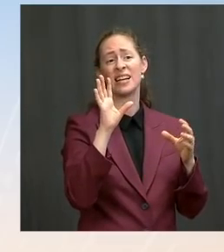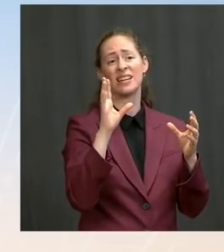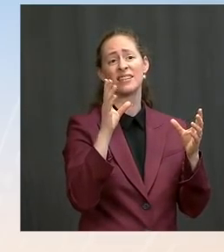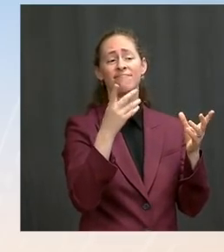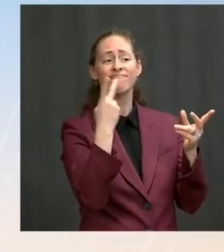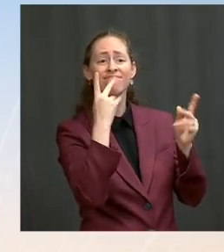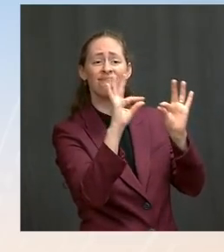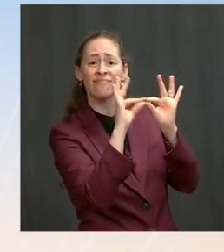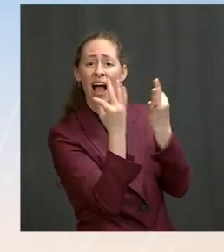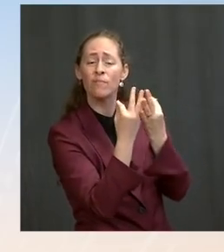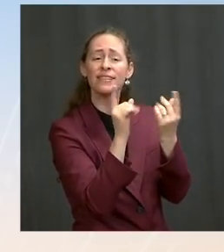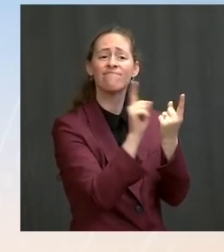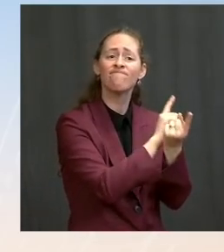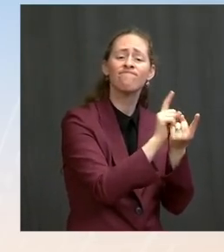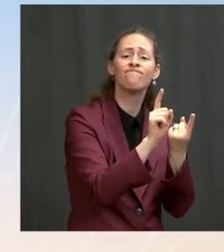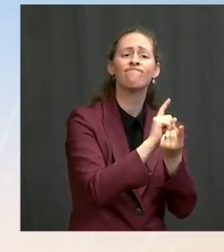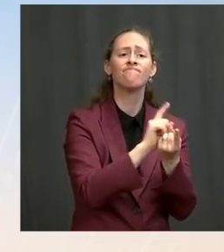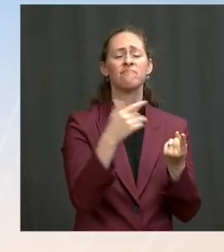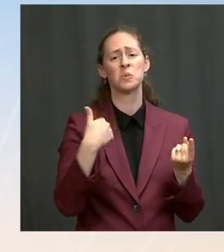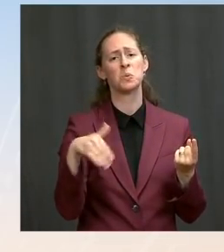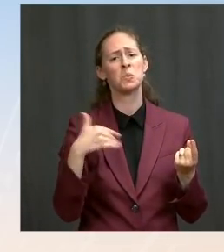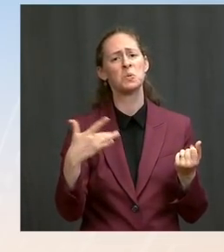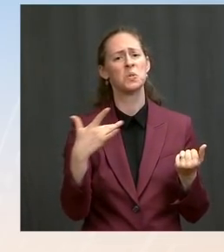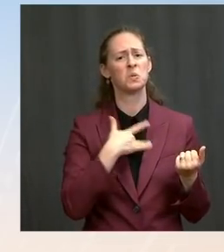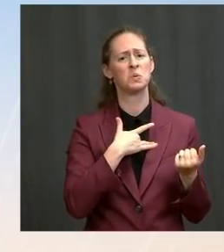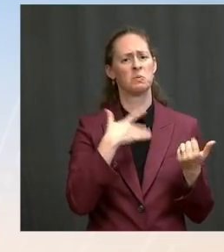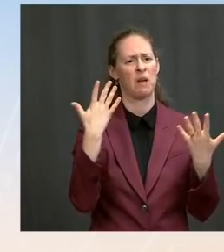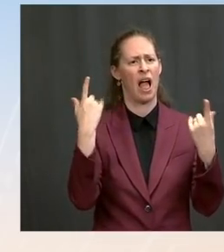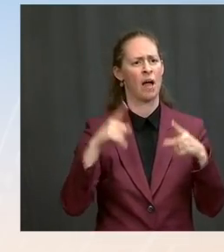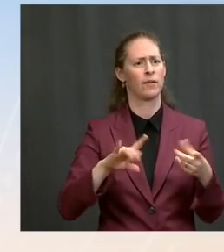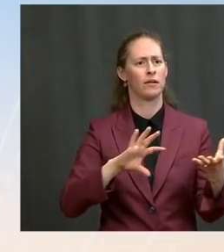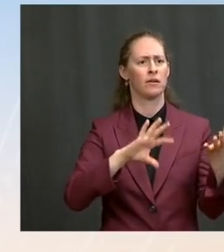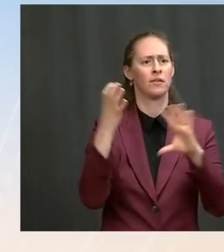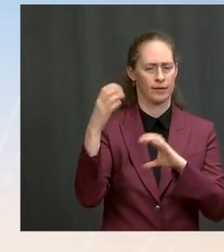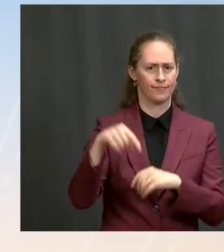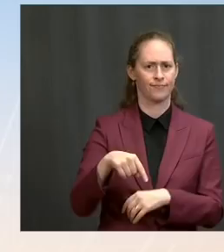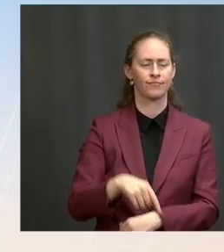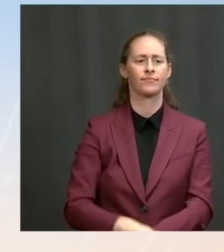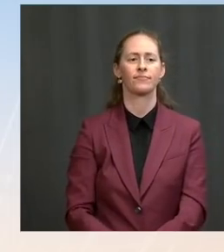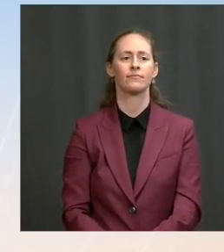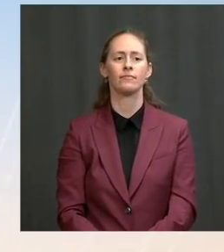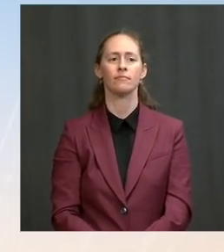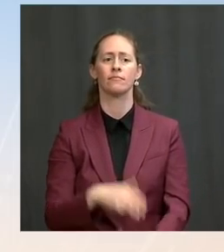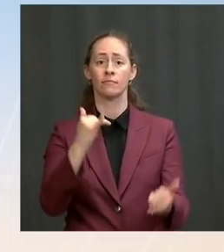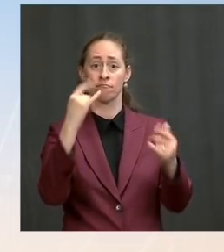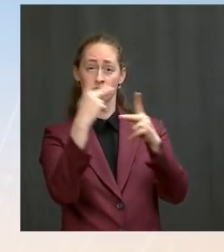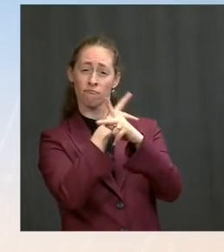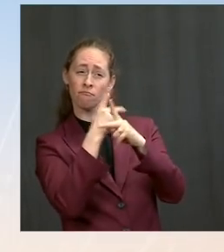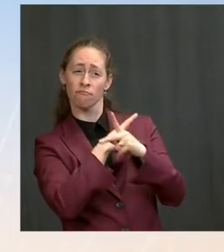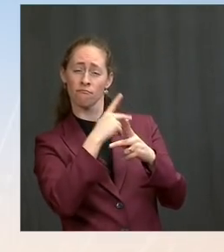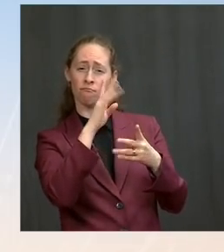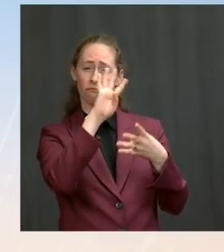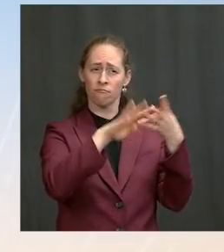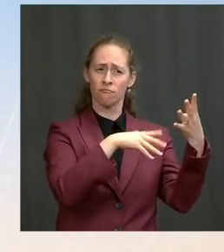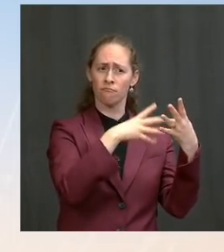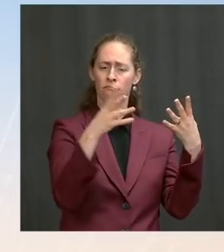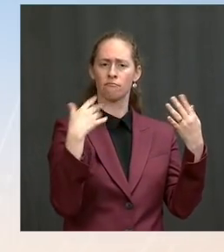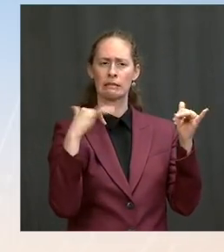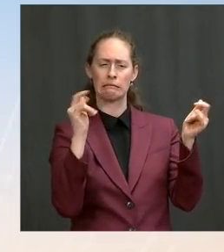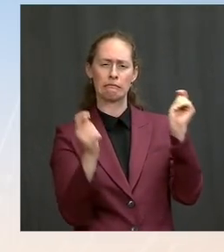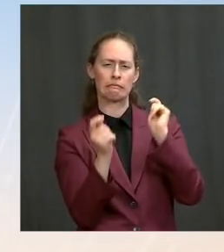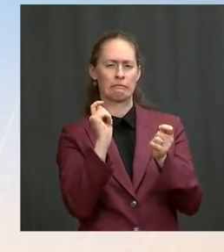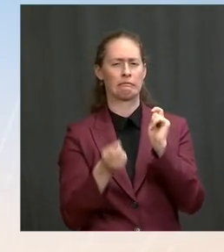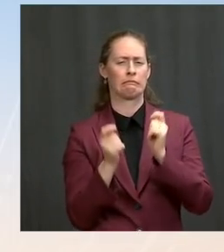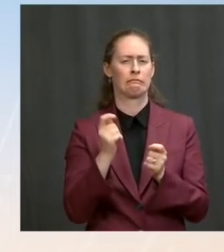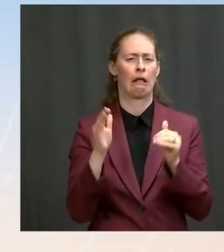terrible tragedy. In terms of the logistics and the schedule of the day, we're still finalizing those details. Of course, we hope to have